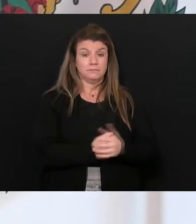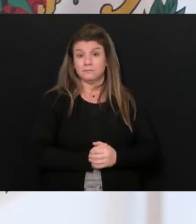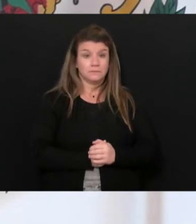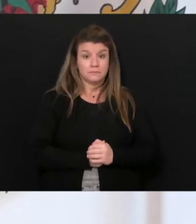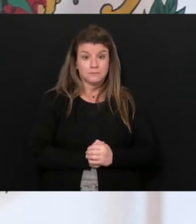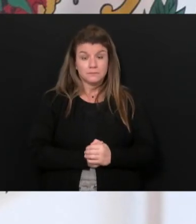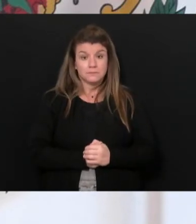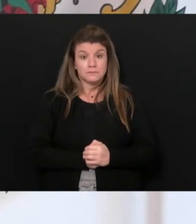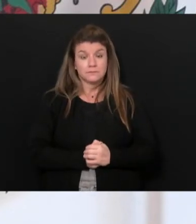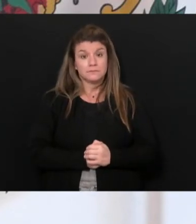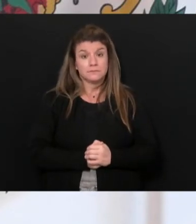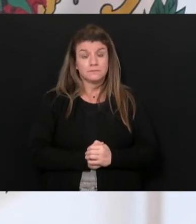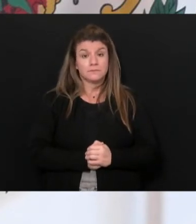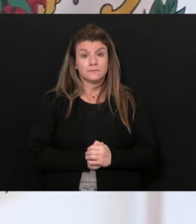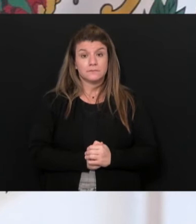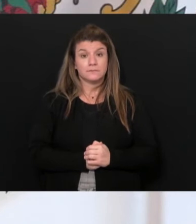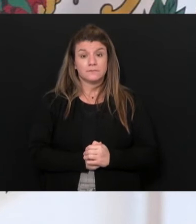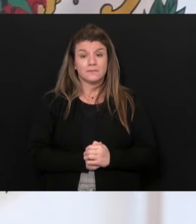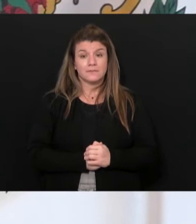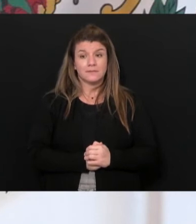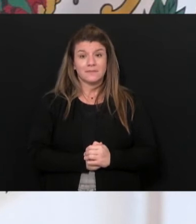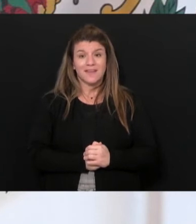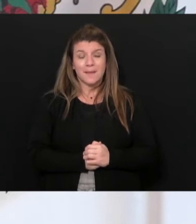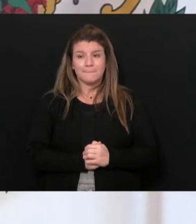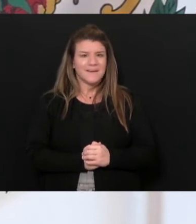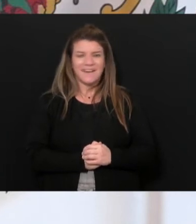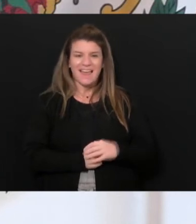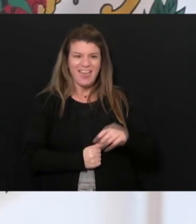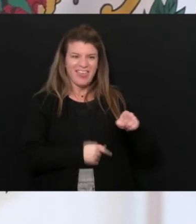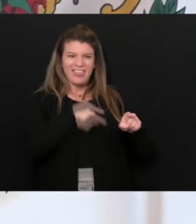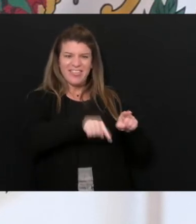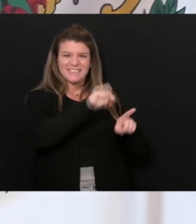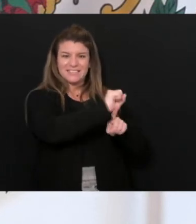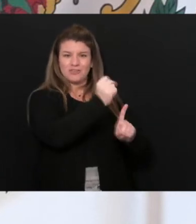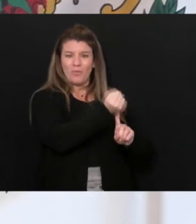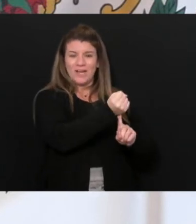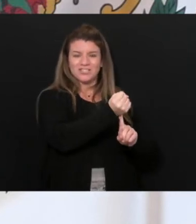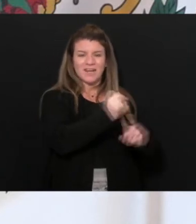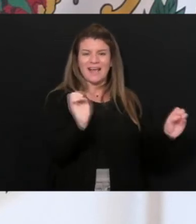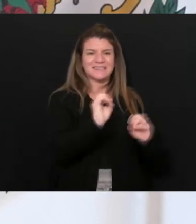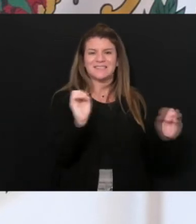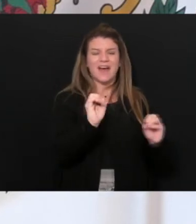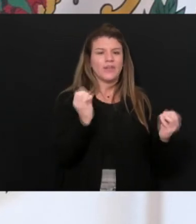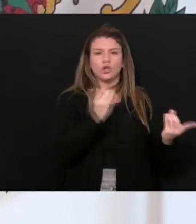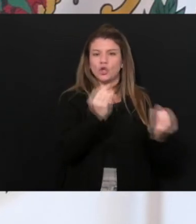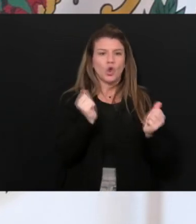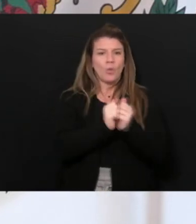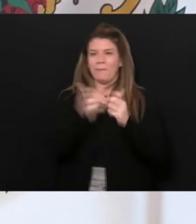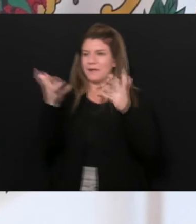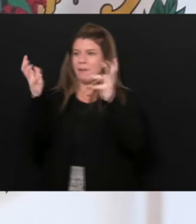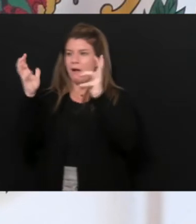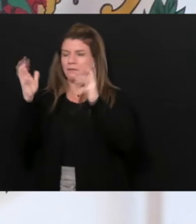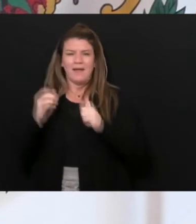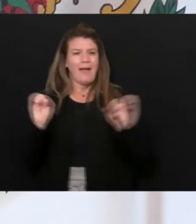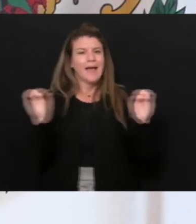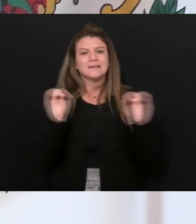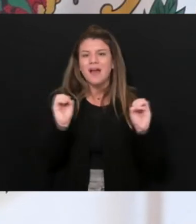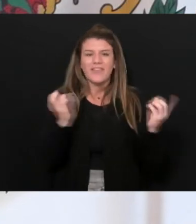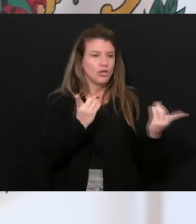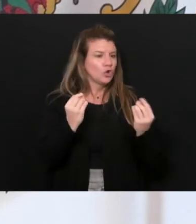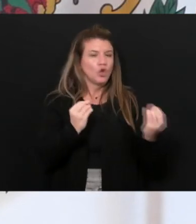and this doesn't have anything to do with rich people. It doesn't have anything to do with the kids playing basketball or whatever. I